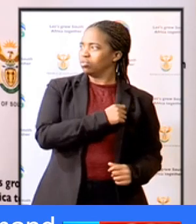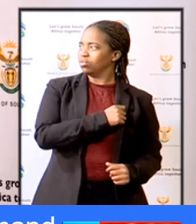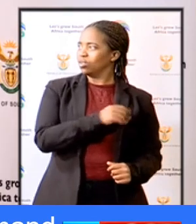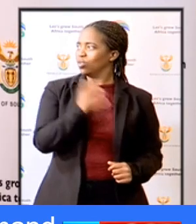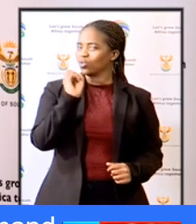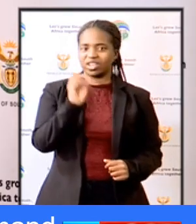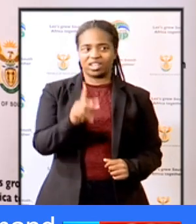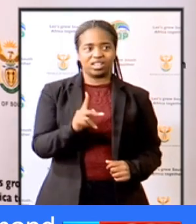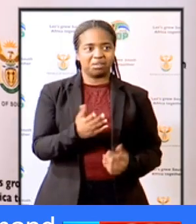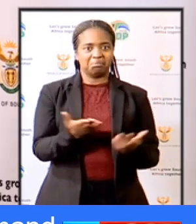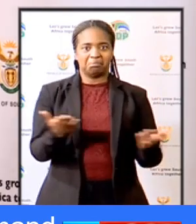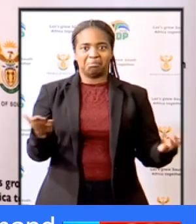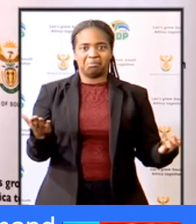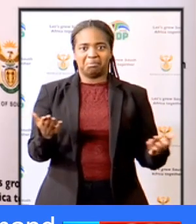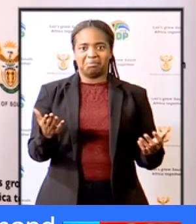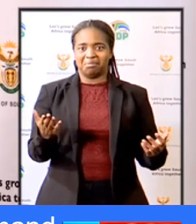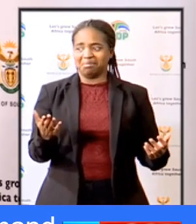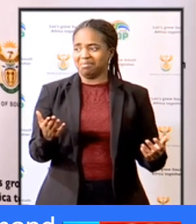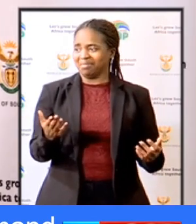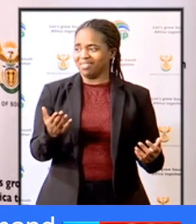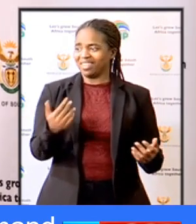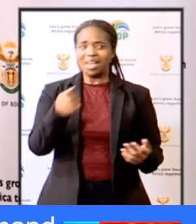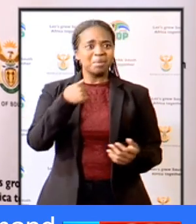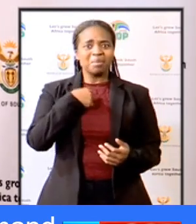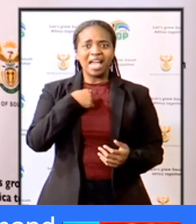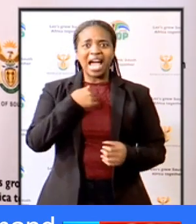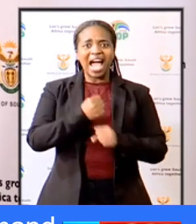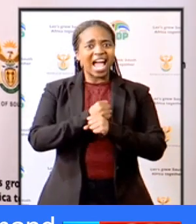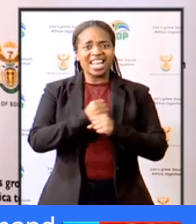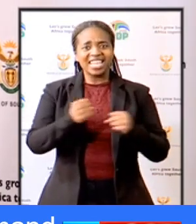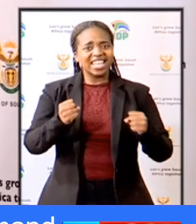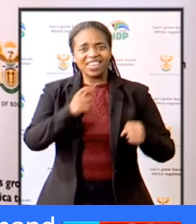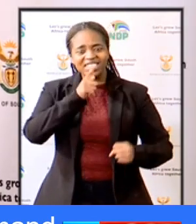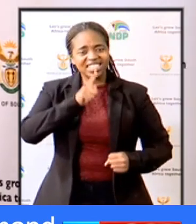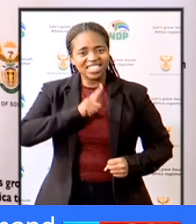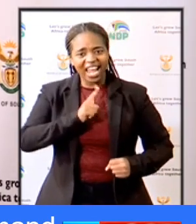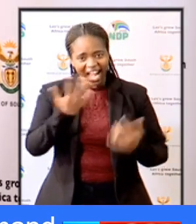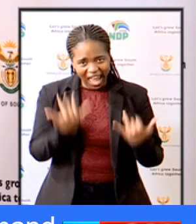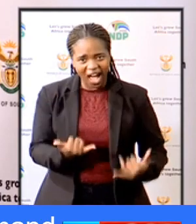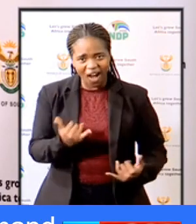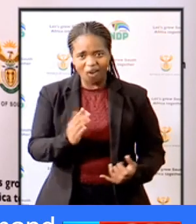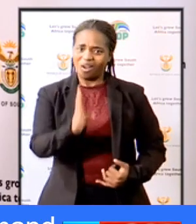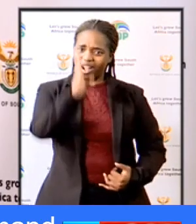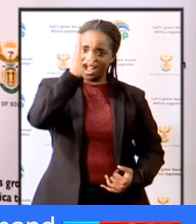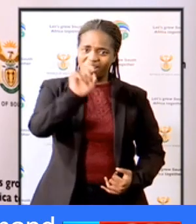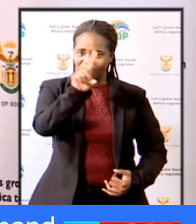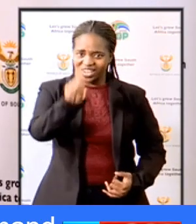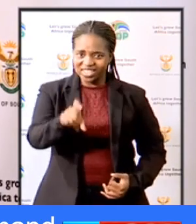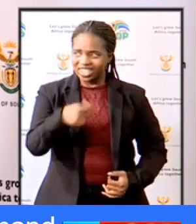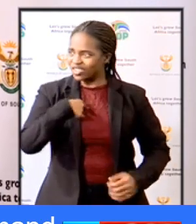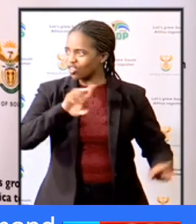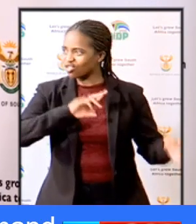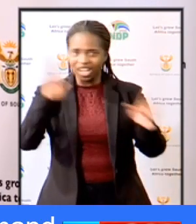Okay, Mercedes Besant. No, I have not even opened for questions.